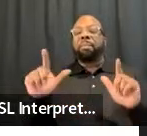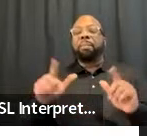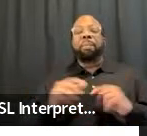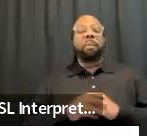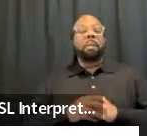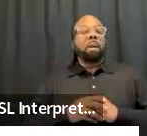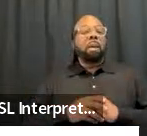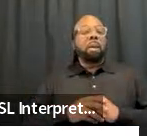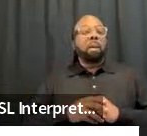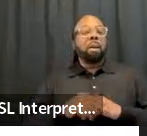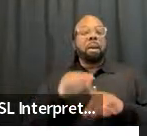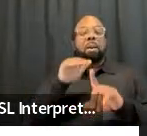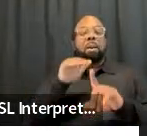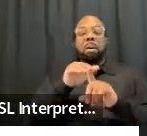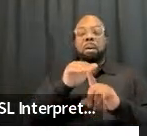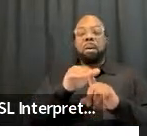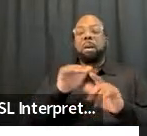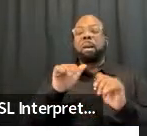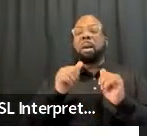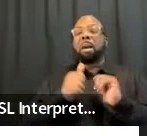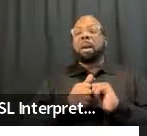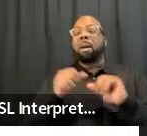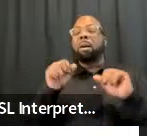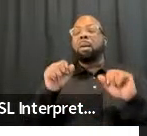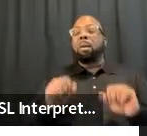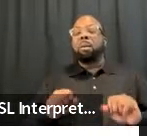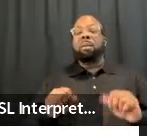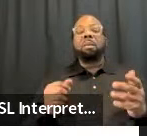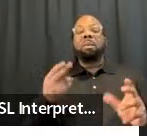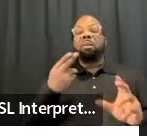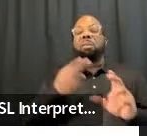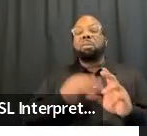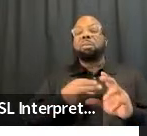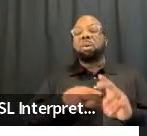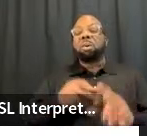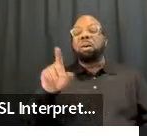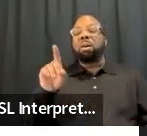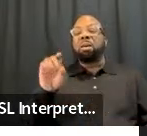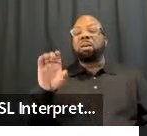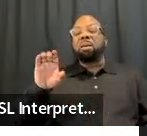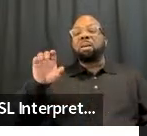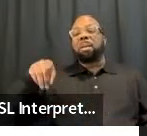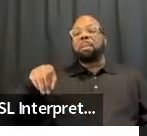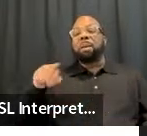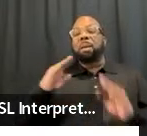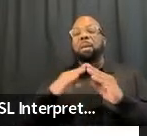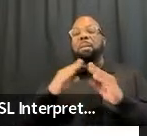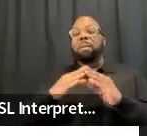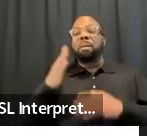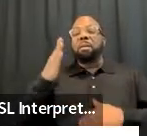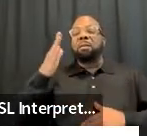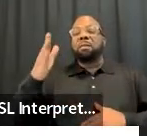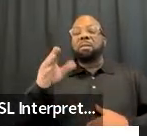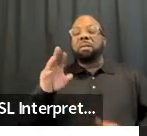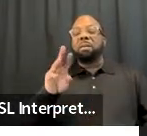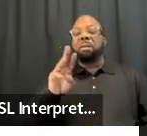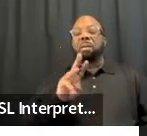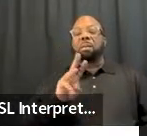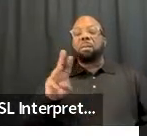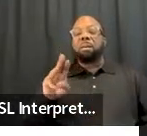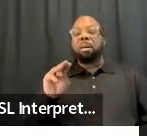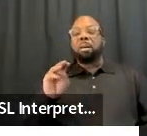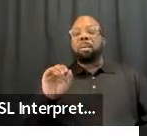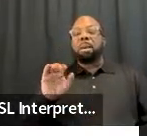Just a reminder of how you might be able to join DCP meetings in the future. The web address is